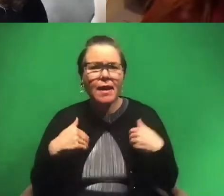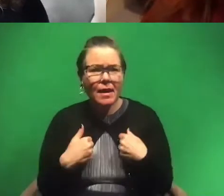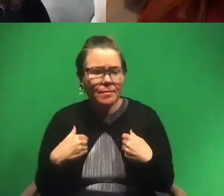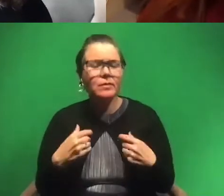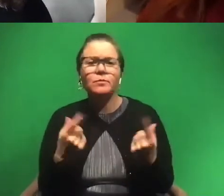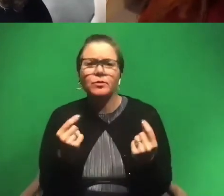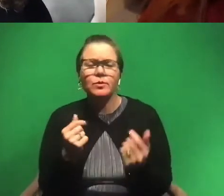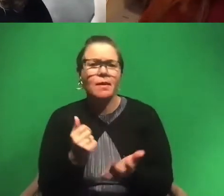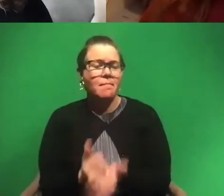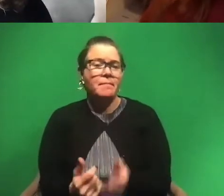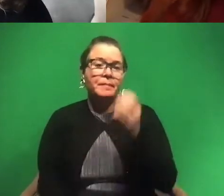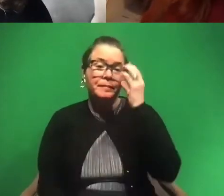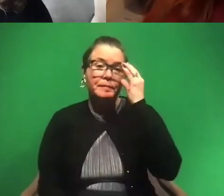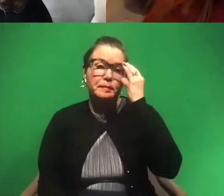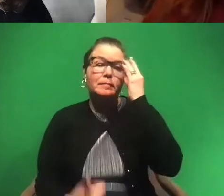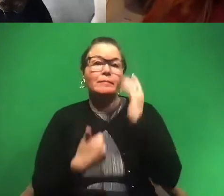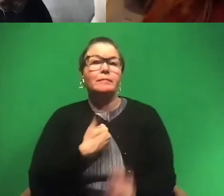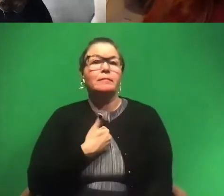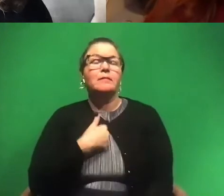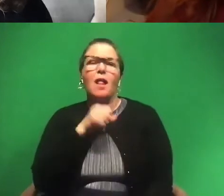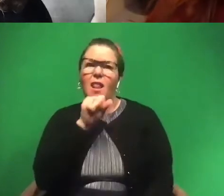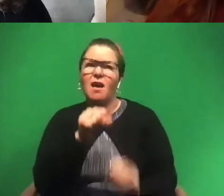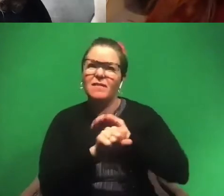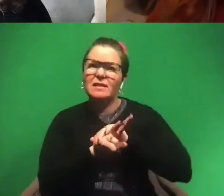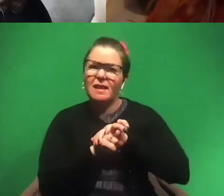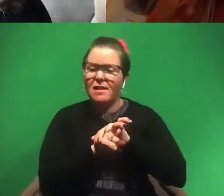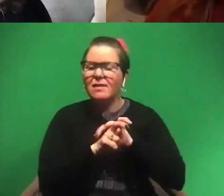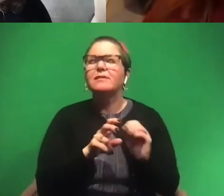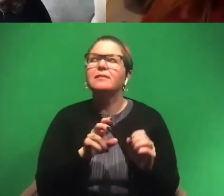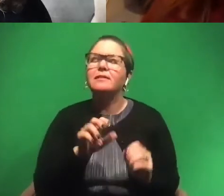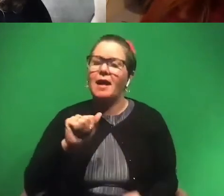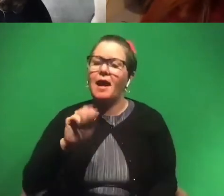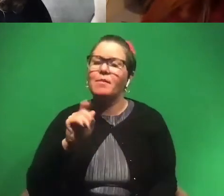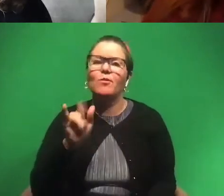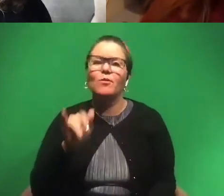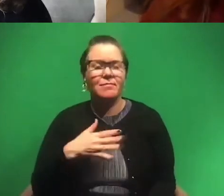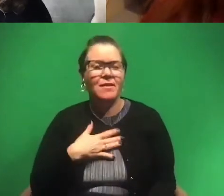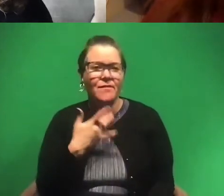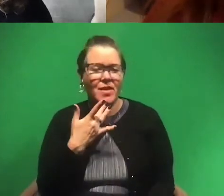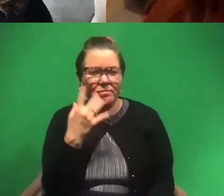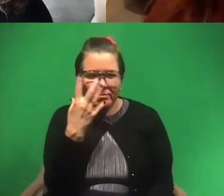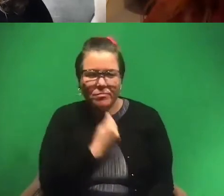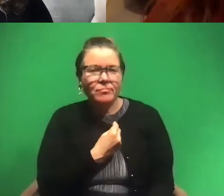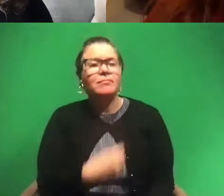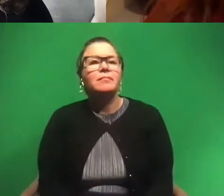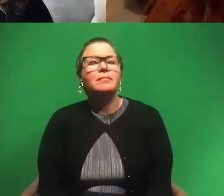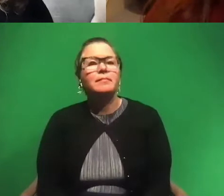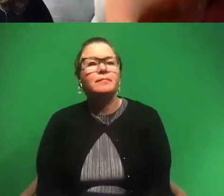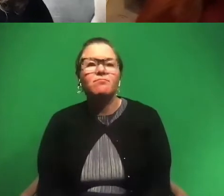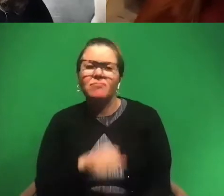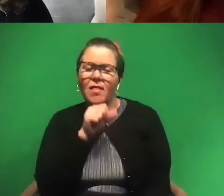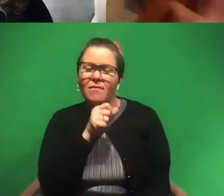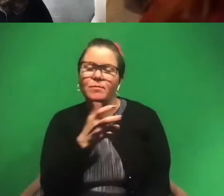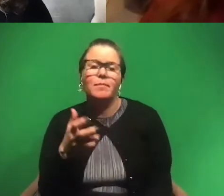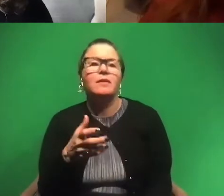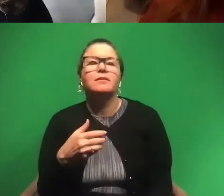help them. I love snails, particularly abalone. They're so beautiful. I love them so much. And so I'm a